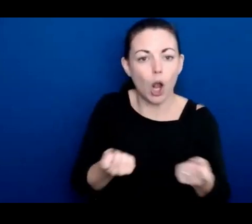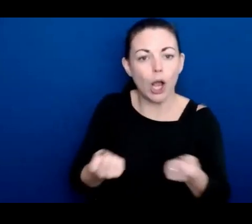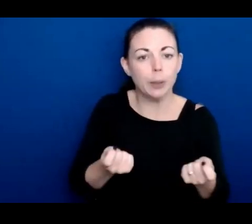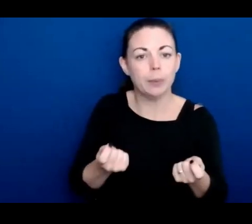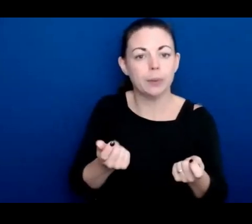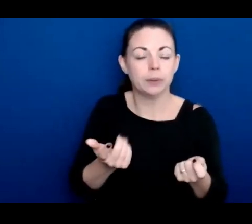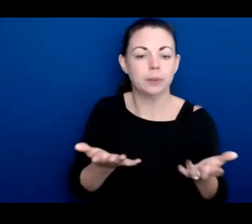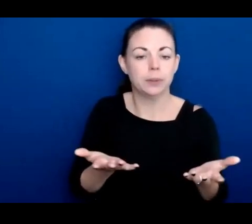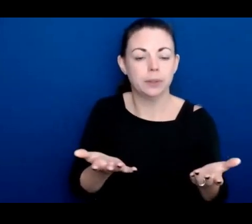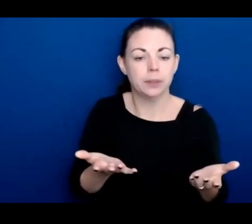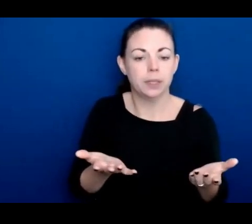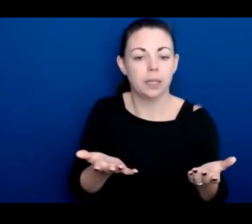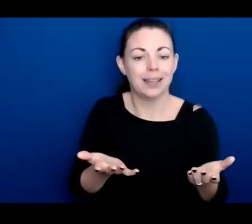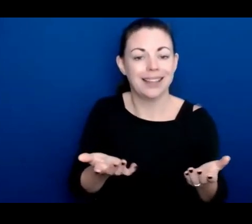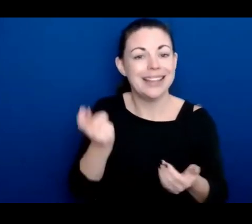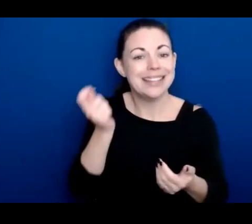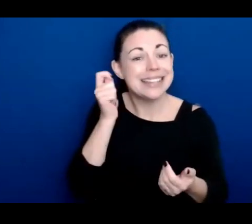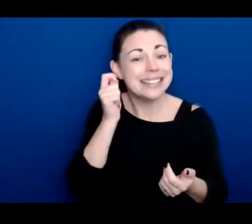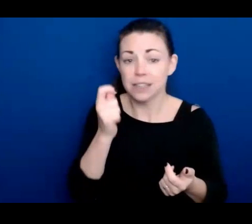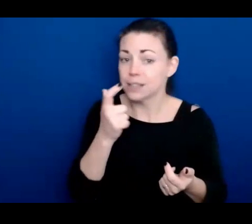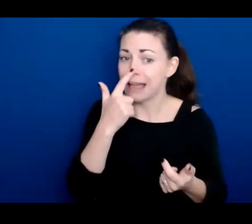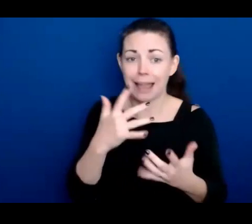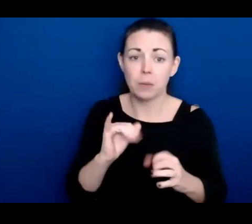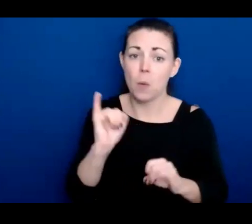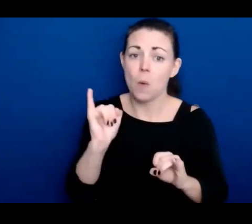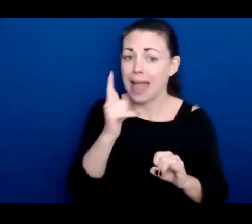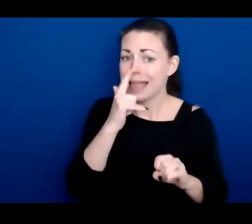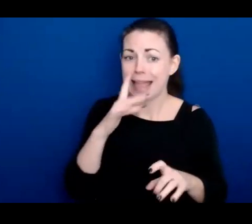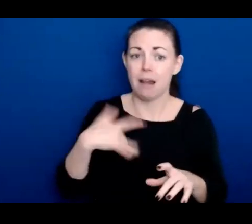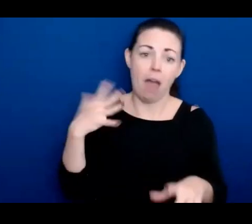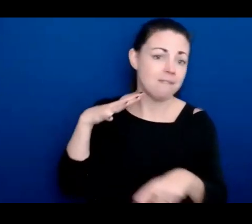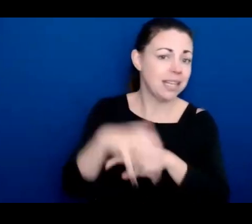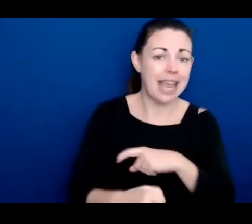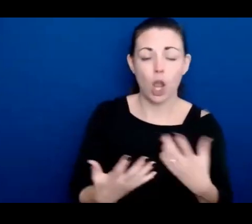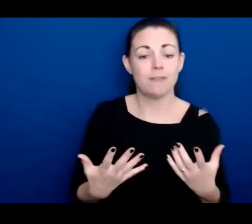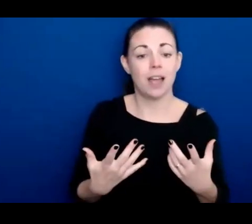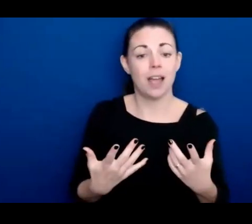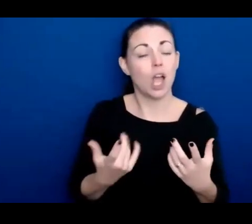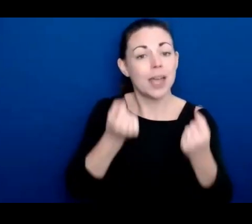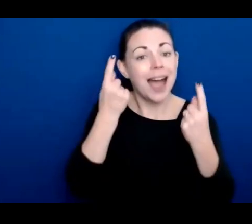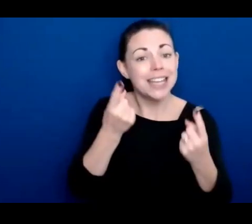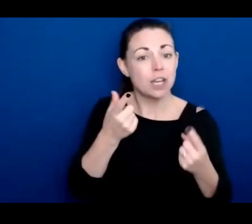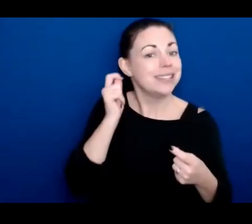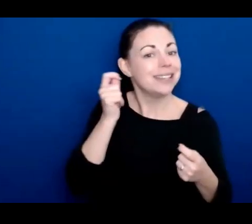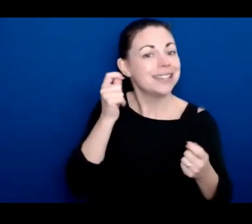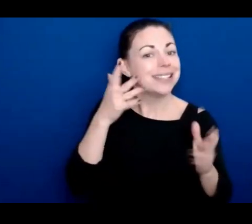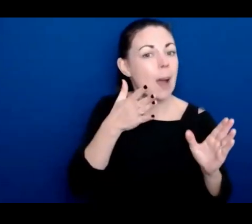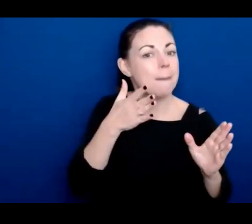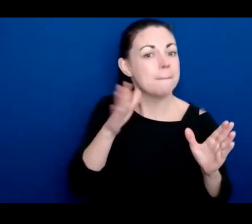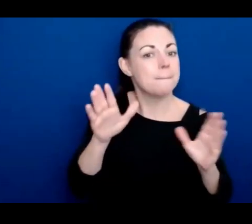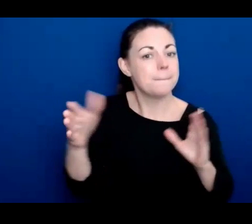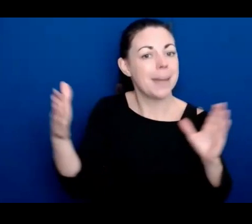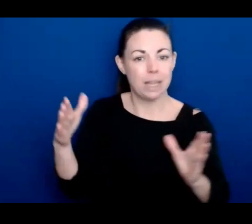if tinnitus is taking over your life, the idea is to put the tinnitus back in the box. A lot of people